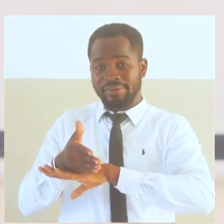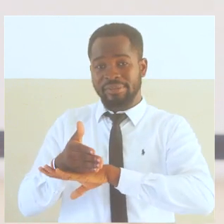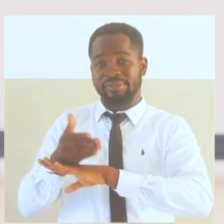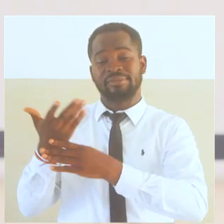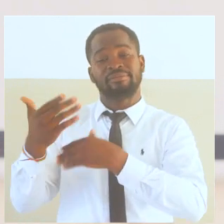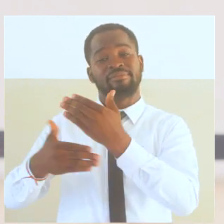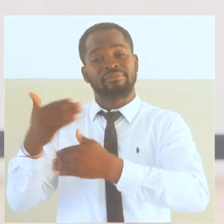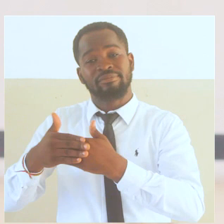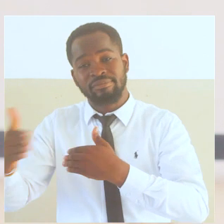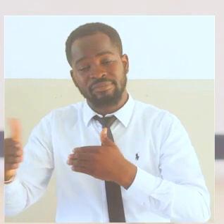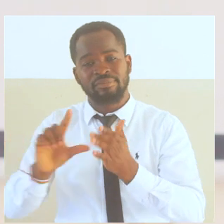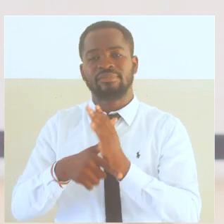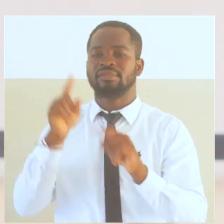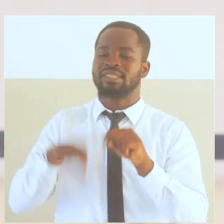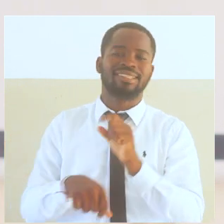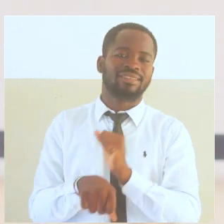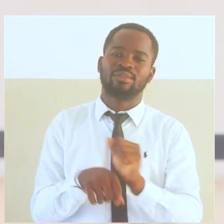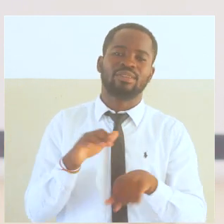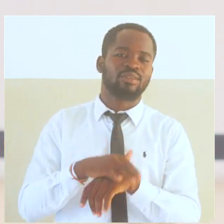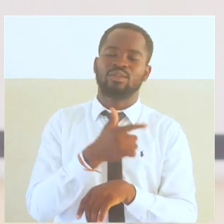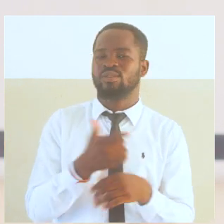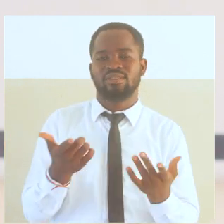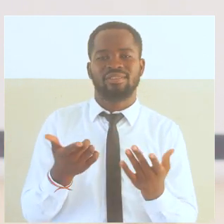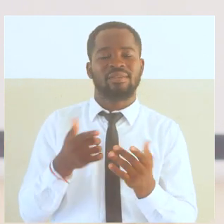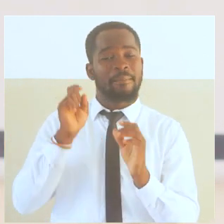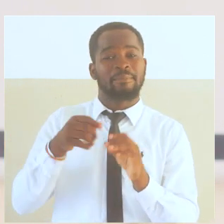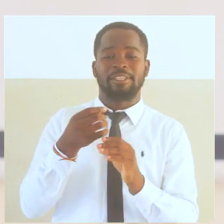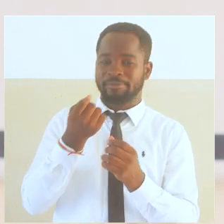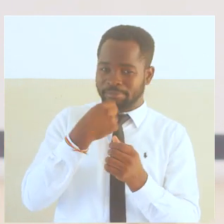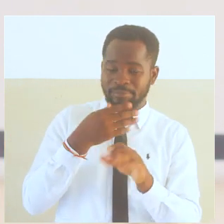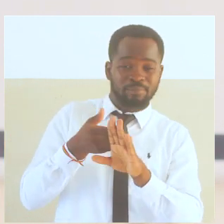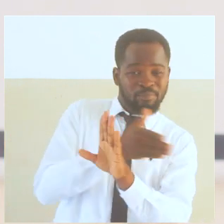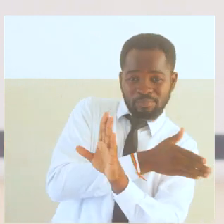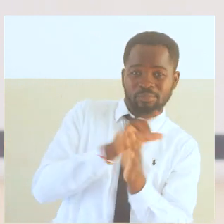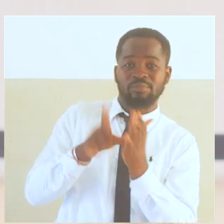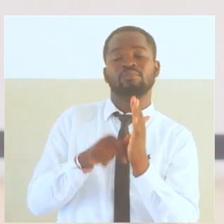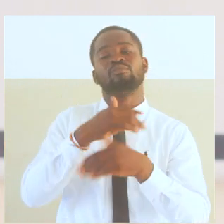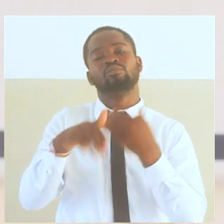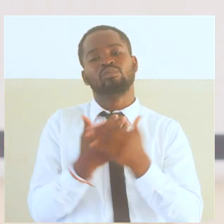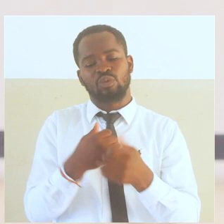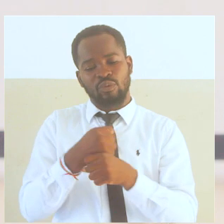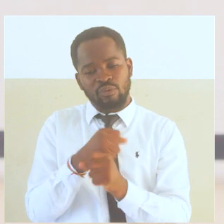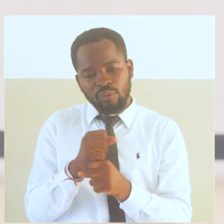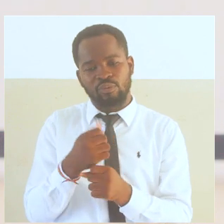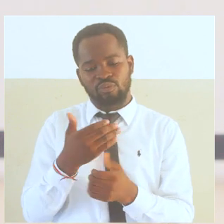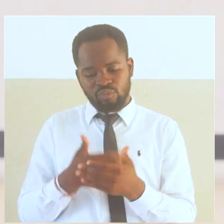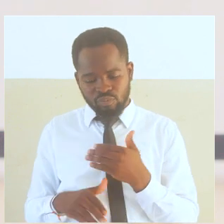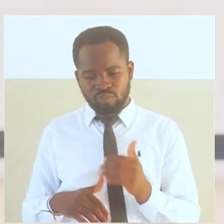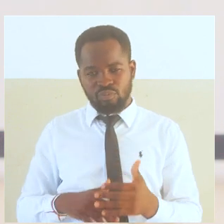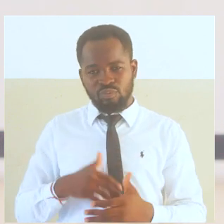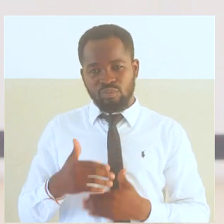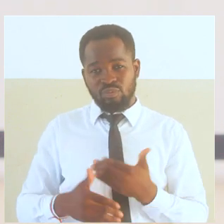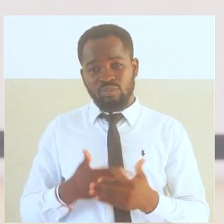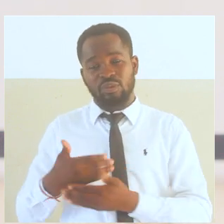and the spinal cord are formed. And then if you are lacking anything or you are at risk of anything, then you are going to have a child with neural